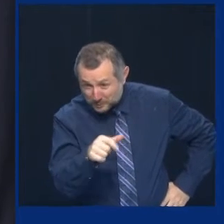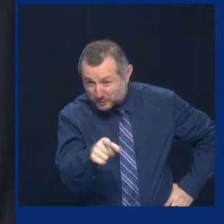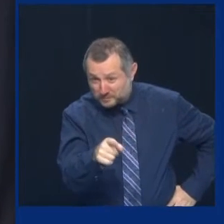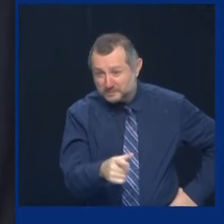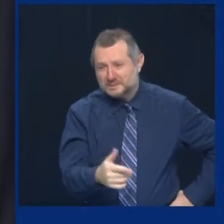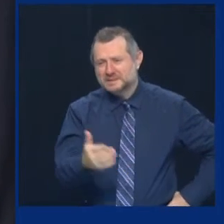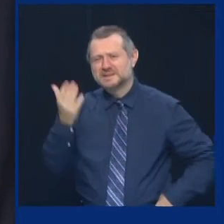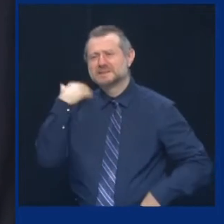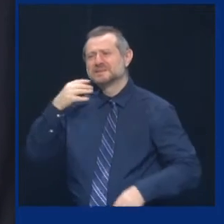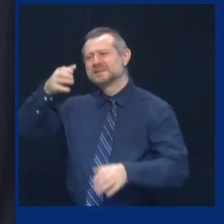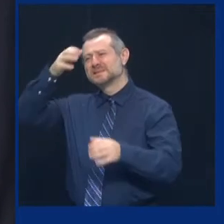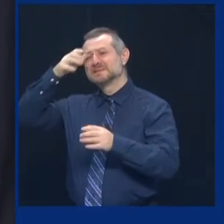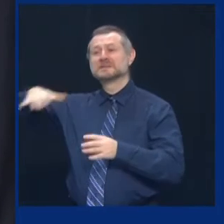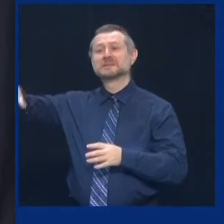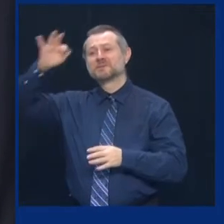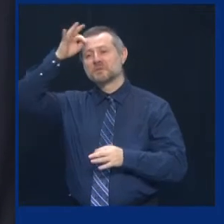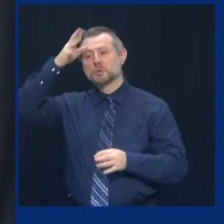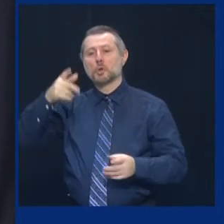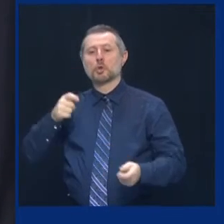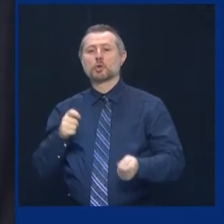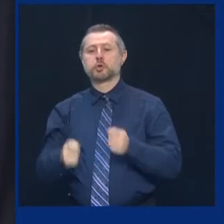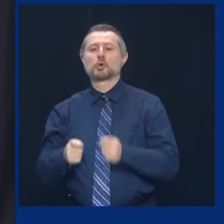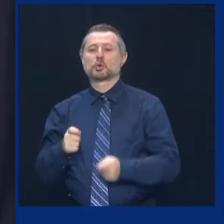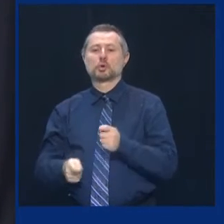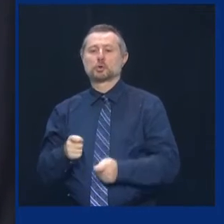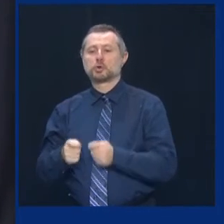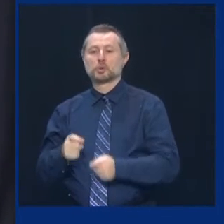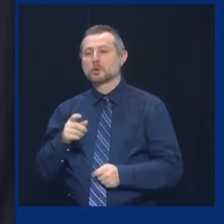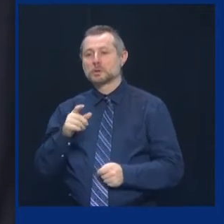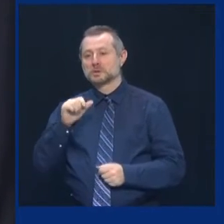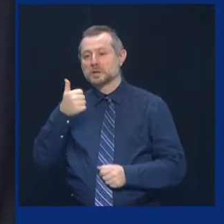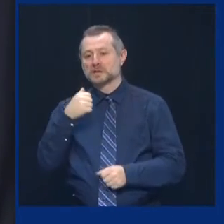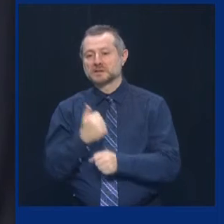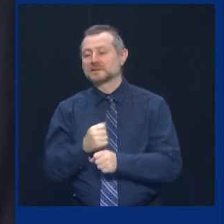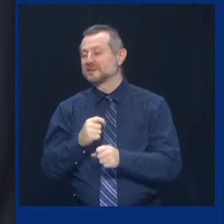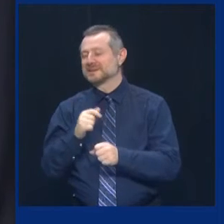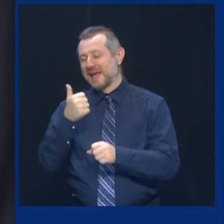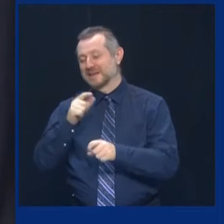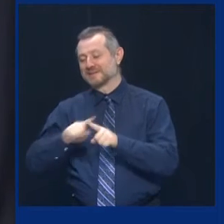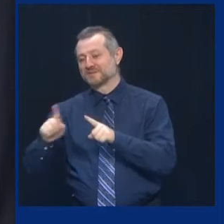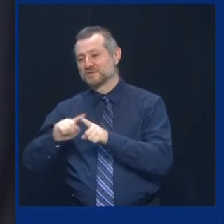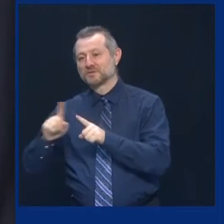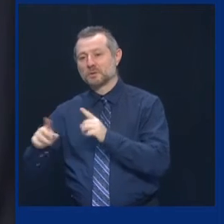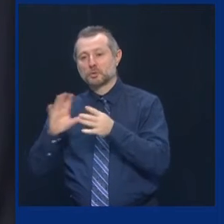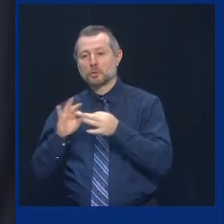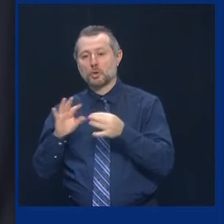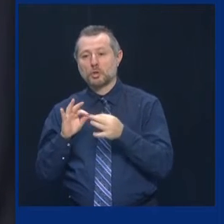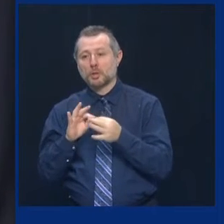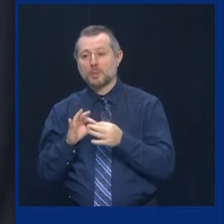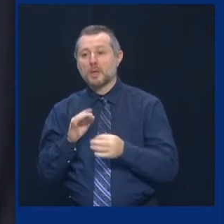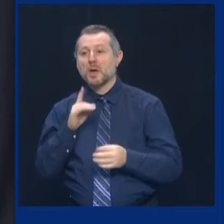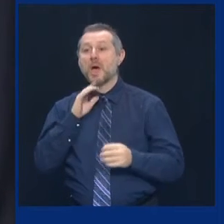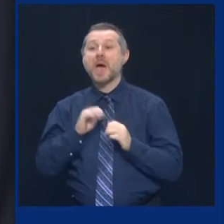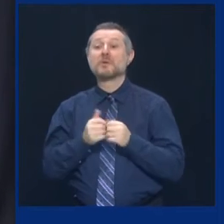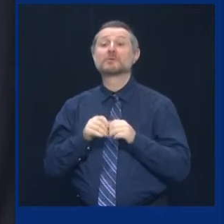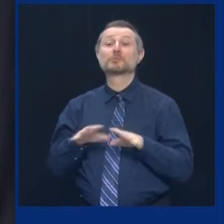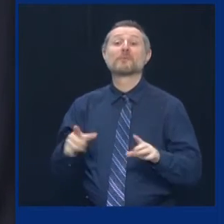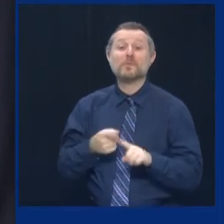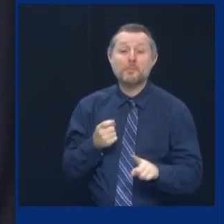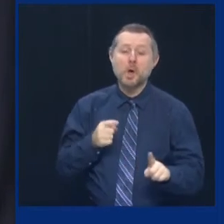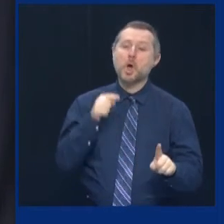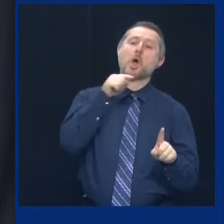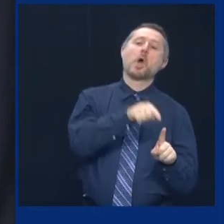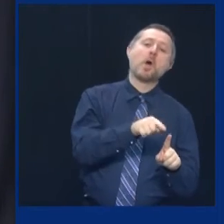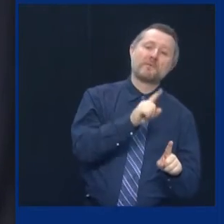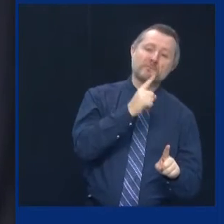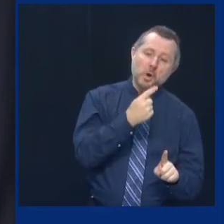tune 10 different times. The only way it's spread is if a person sneezes or